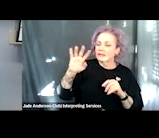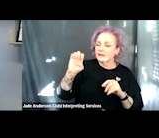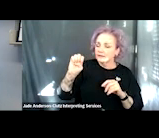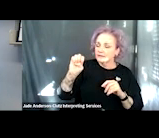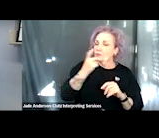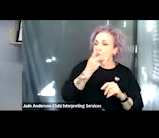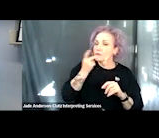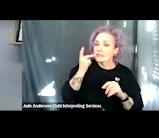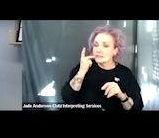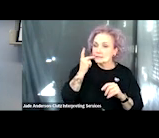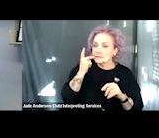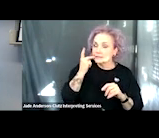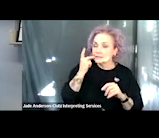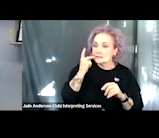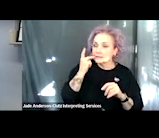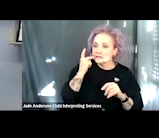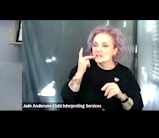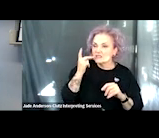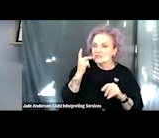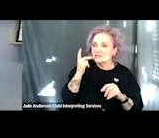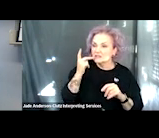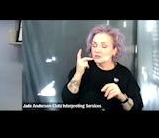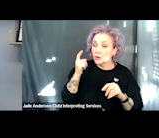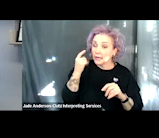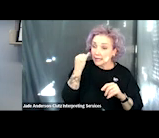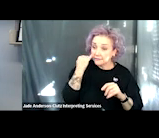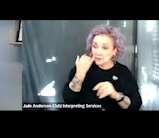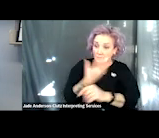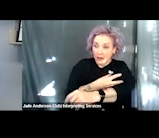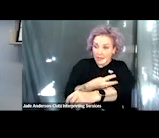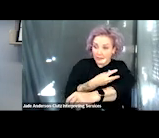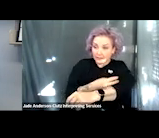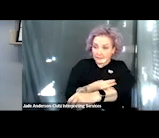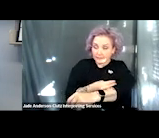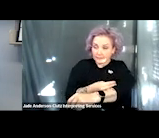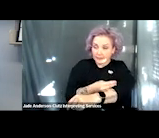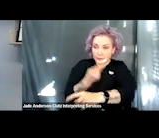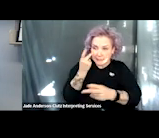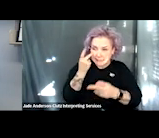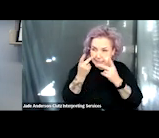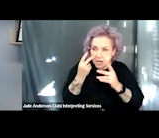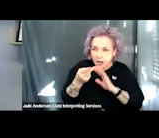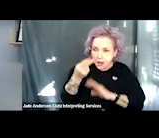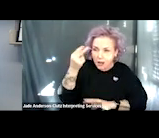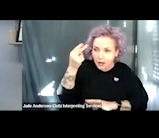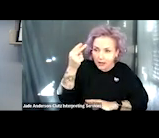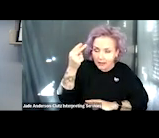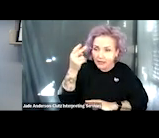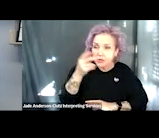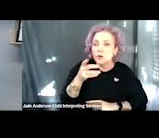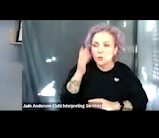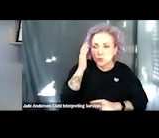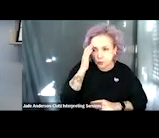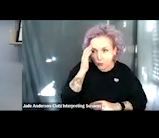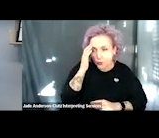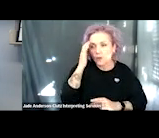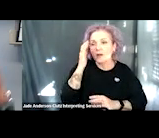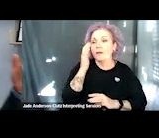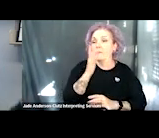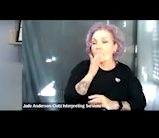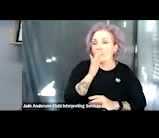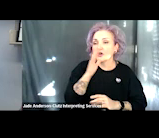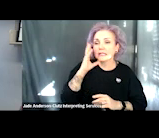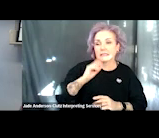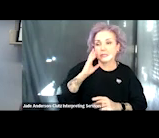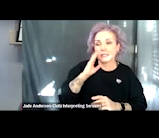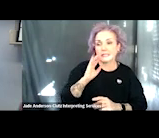body, is that the higher the level during pregnancy, the higher the risk that an individual had to develop this disorder. And so this